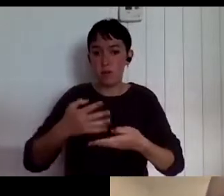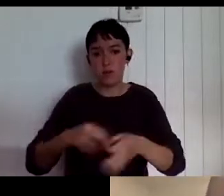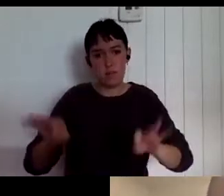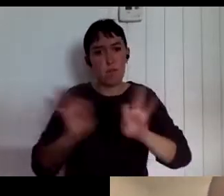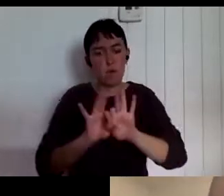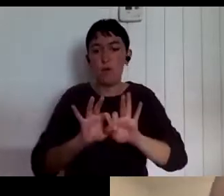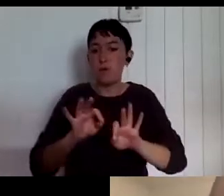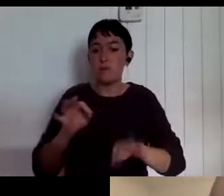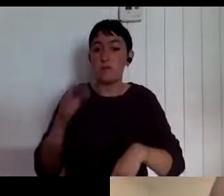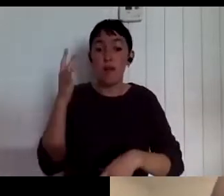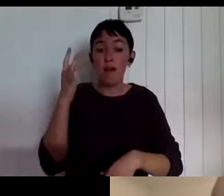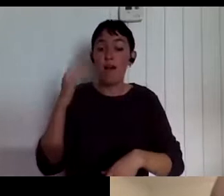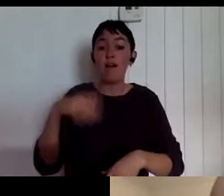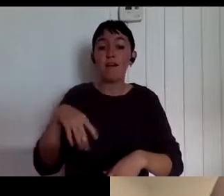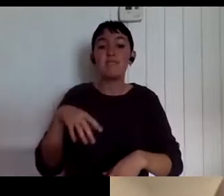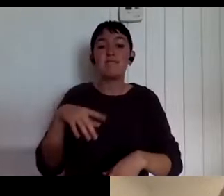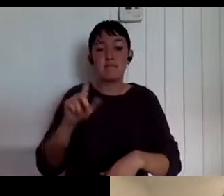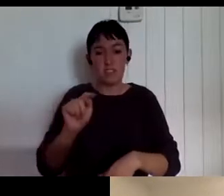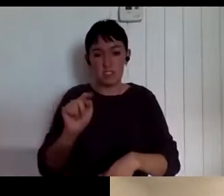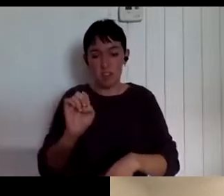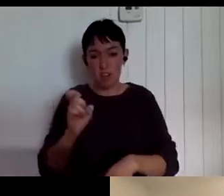also because of the toxicity concerns.